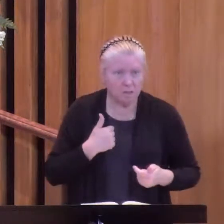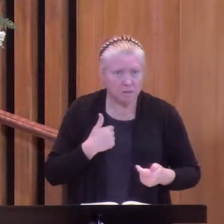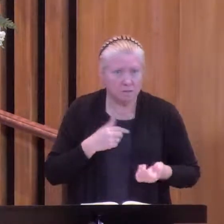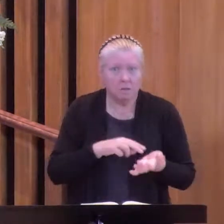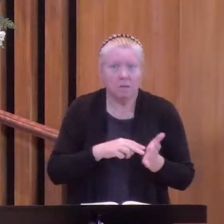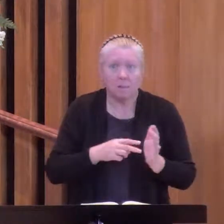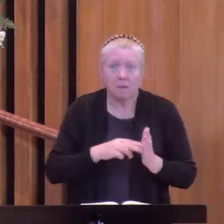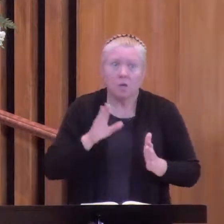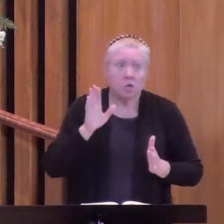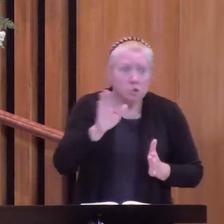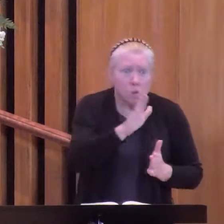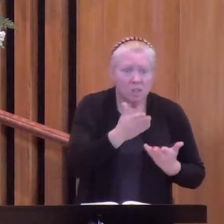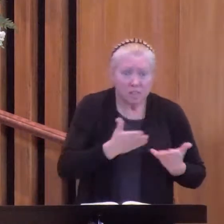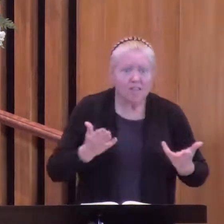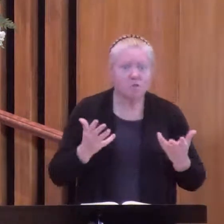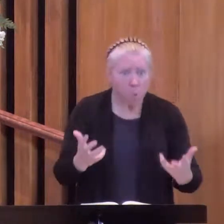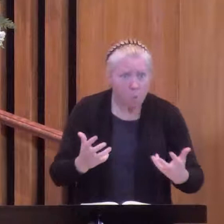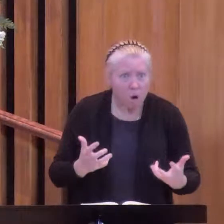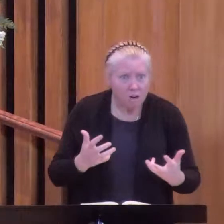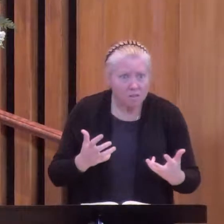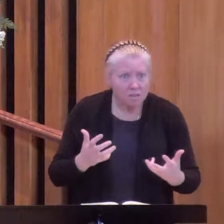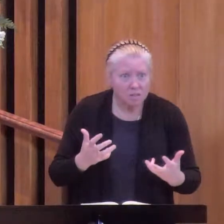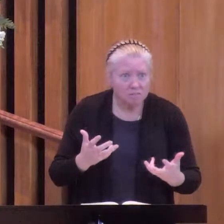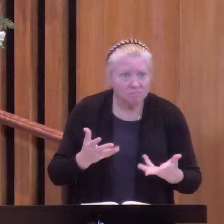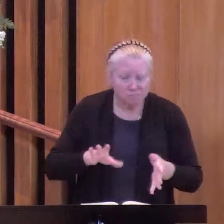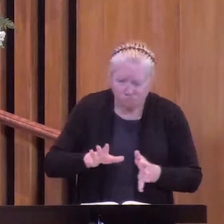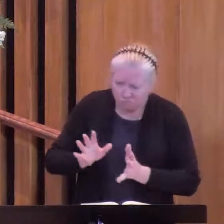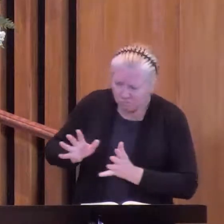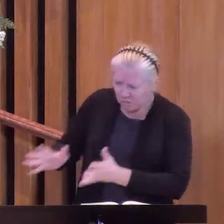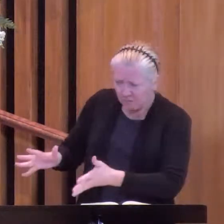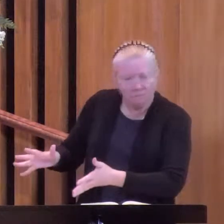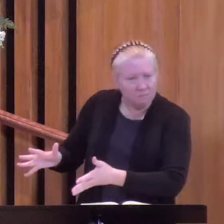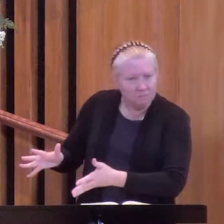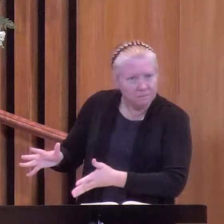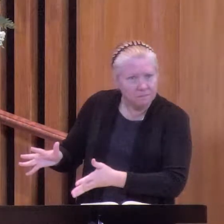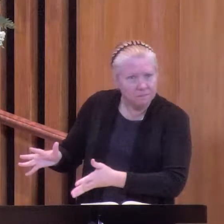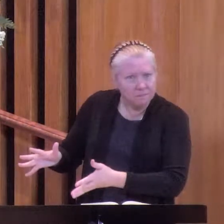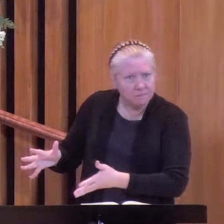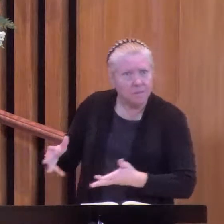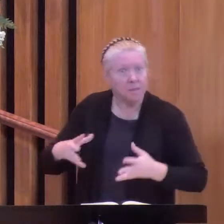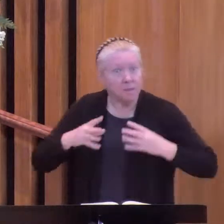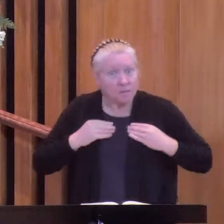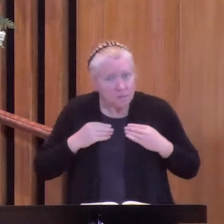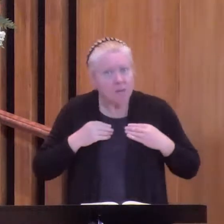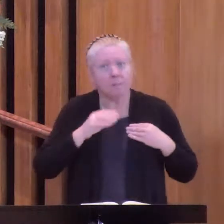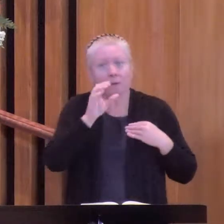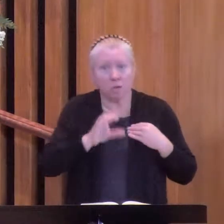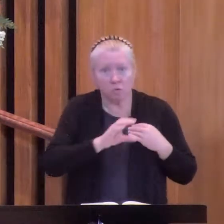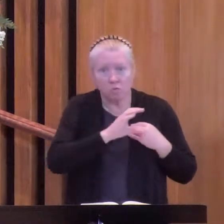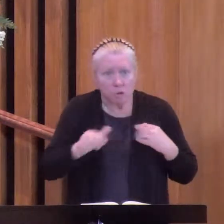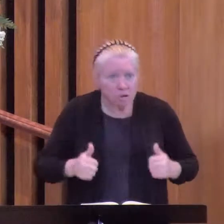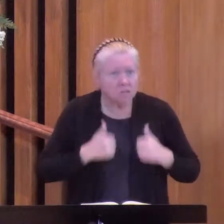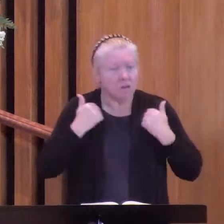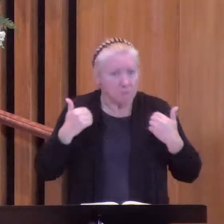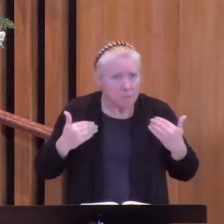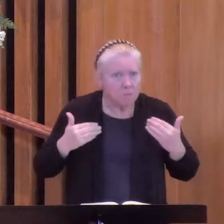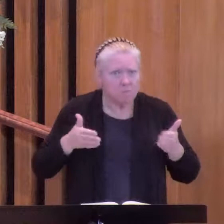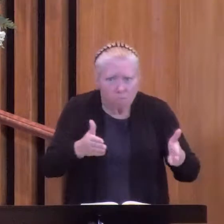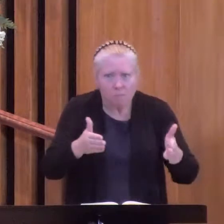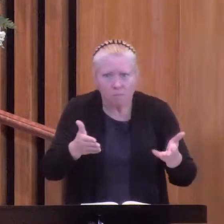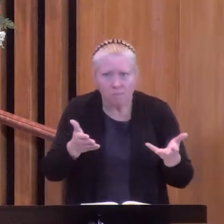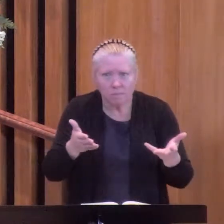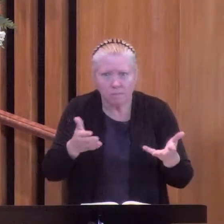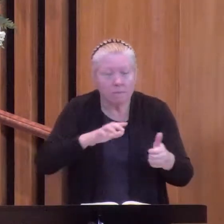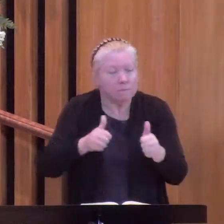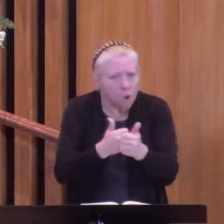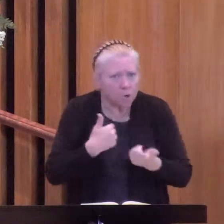him his very self, take up his cross, and follow me. For whoever wishes